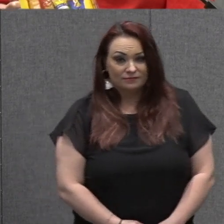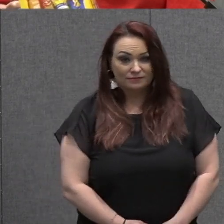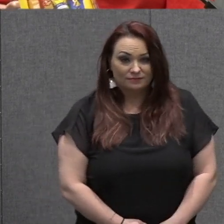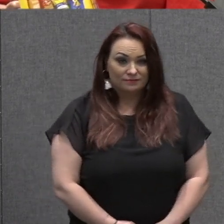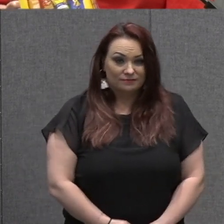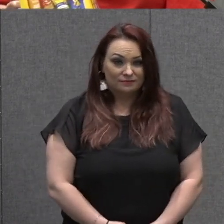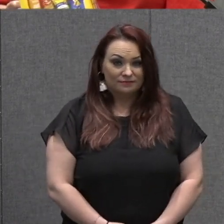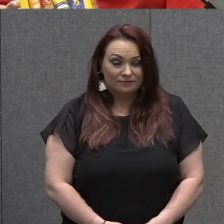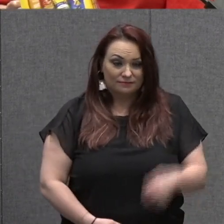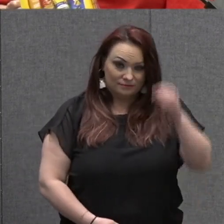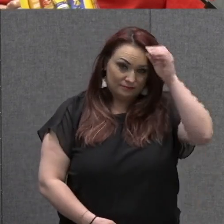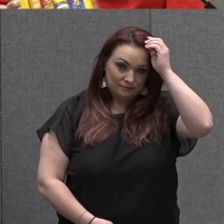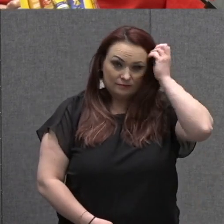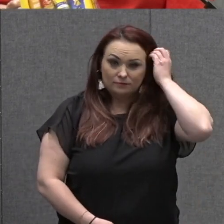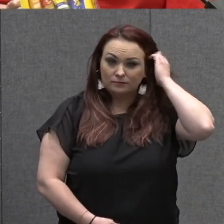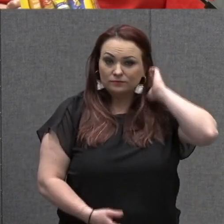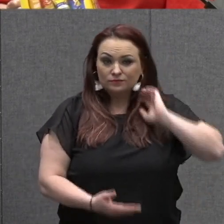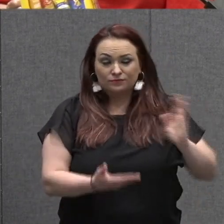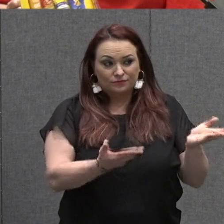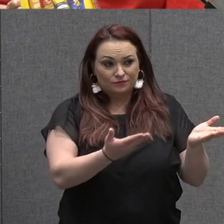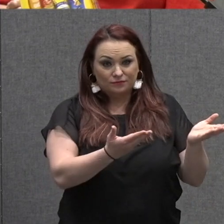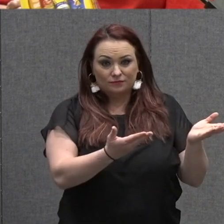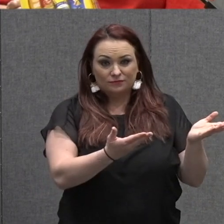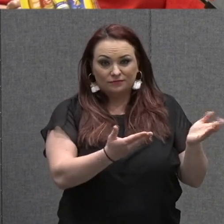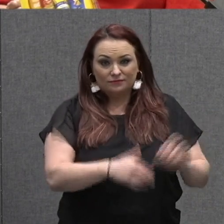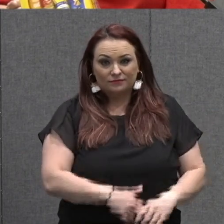Try this one right here.